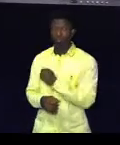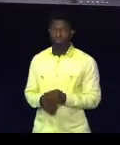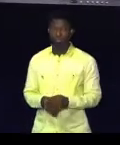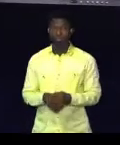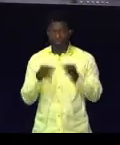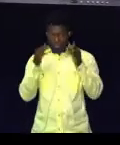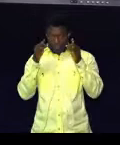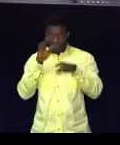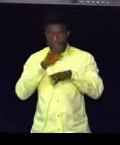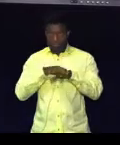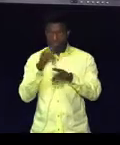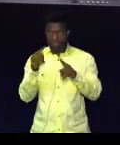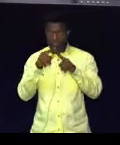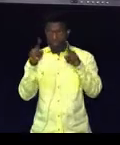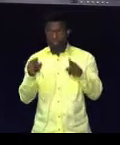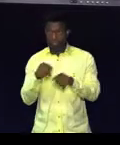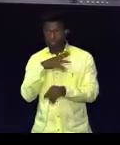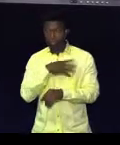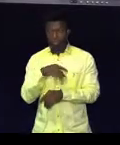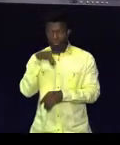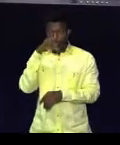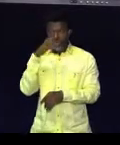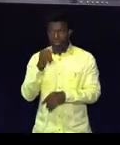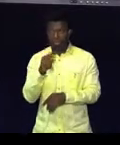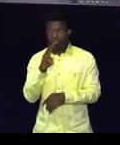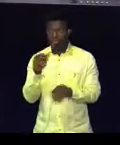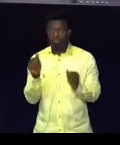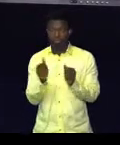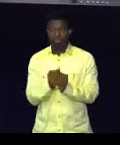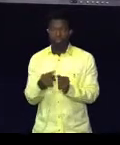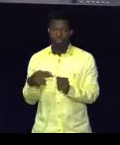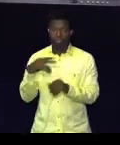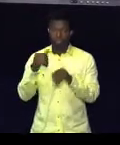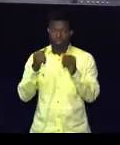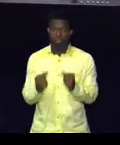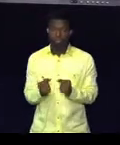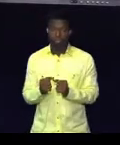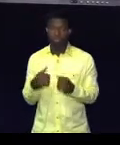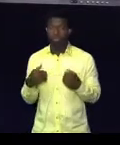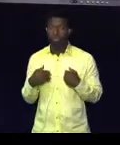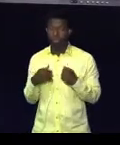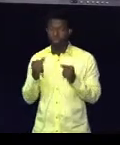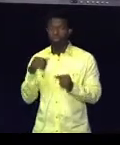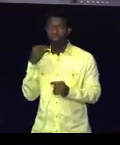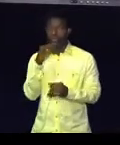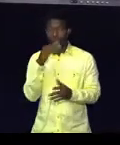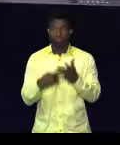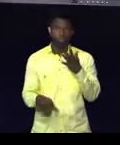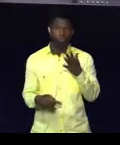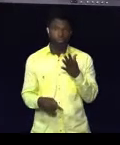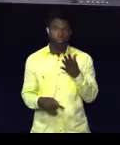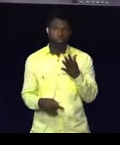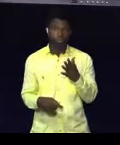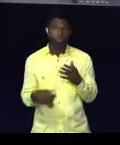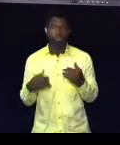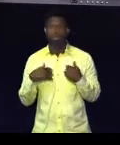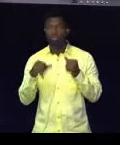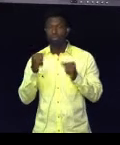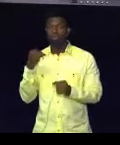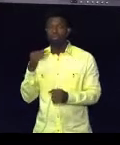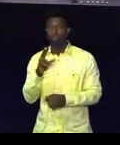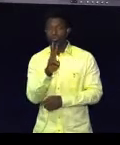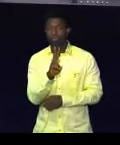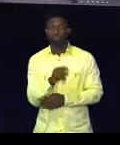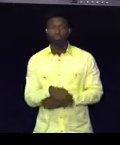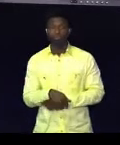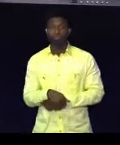do now is that we're going to focus on this box and select the 2 with the highest power. And the 2 with the highest power has the power of what?